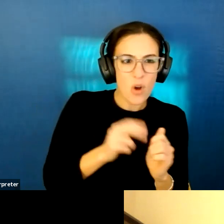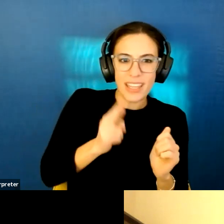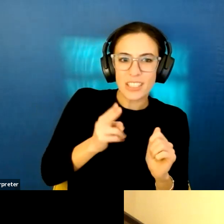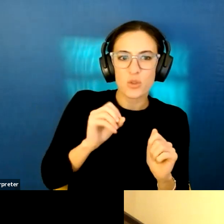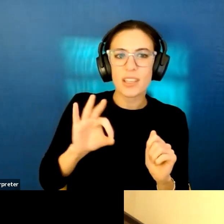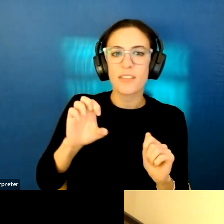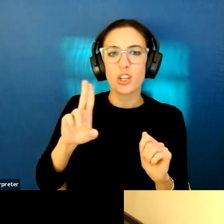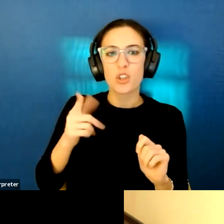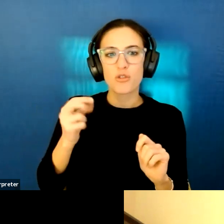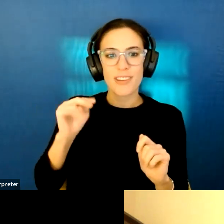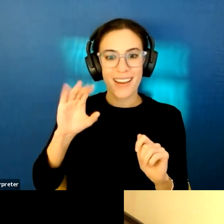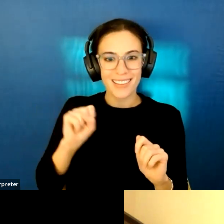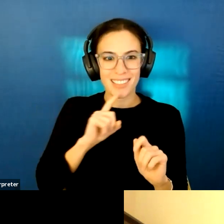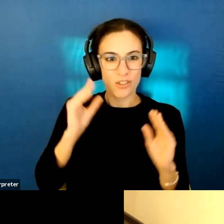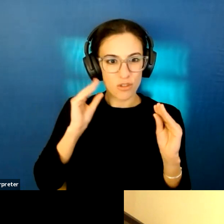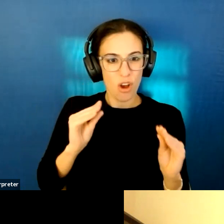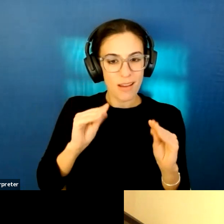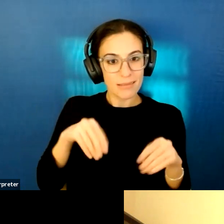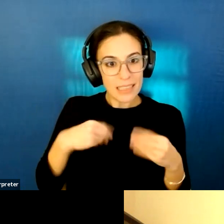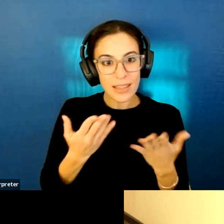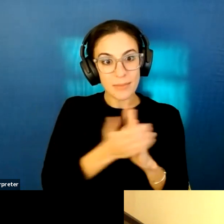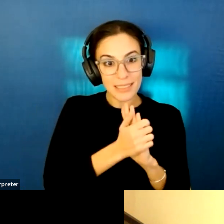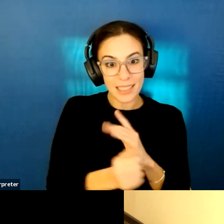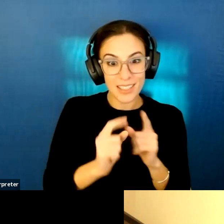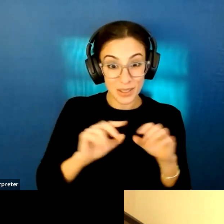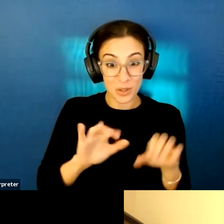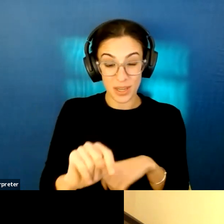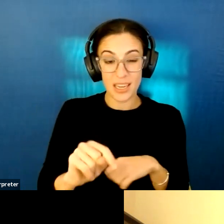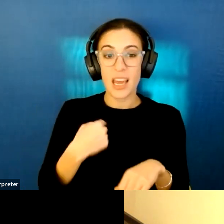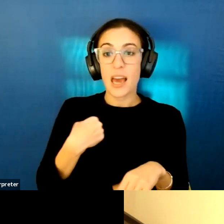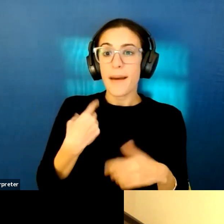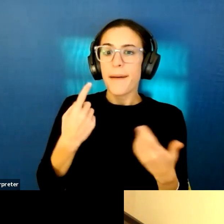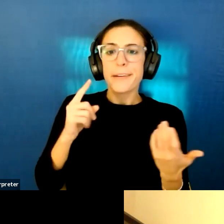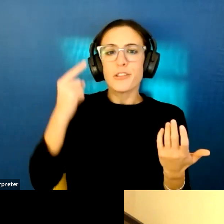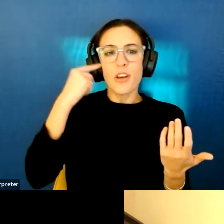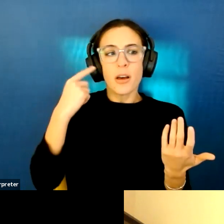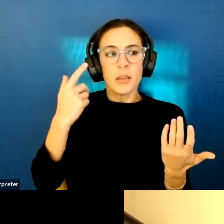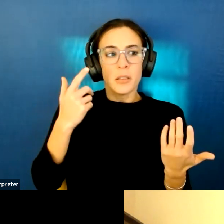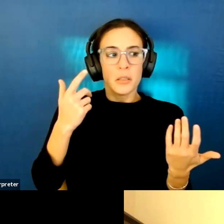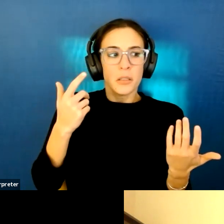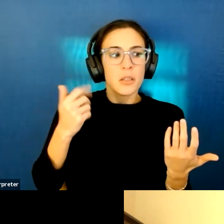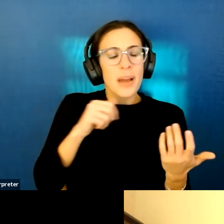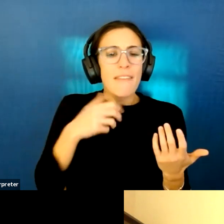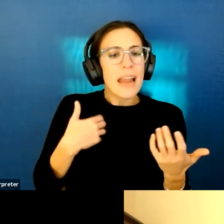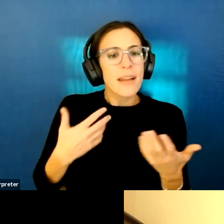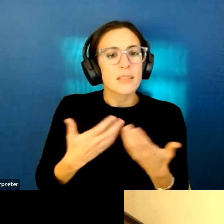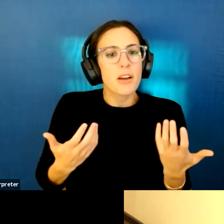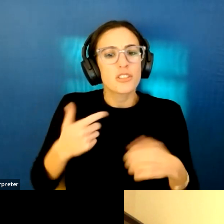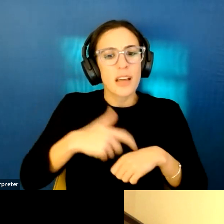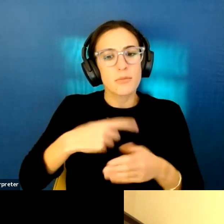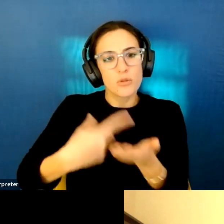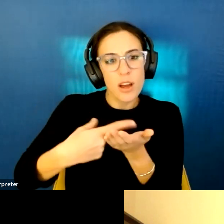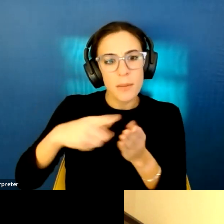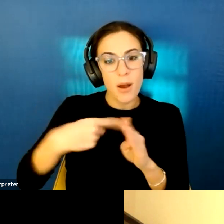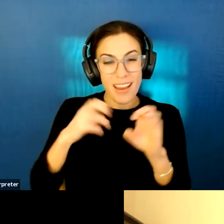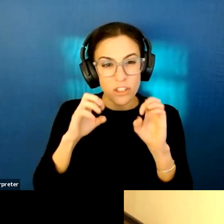taught, giving them the skills to do it. And I just thought, since we haven't had as much chance to talk about education,